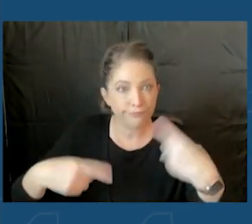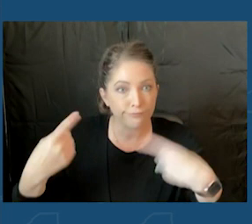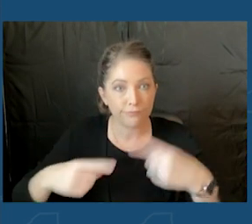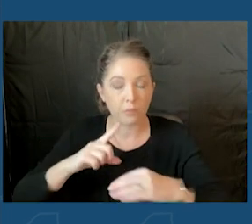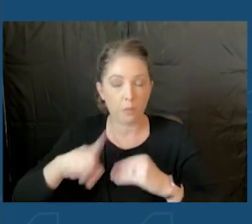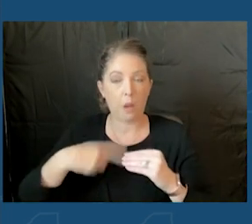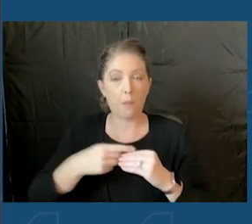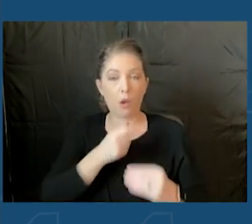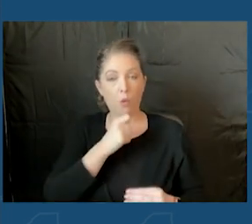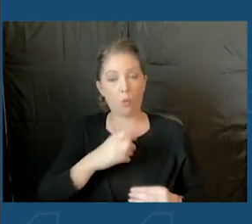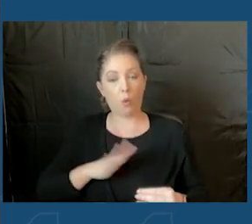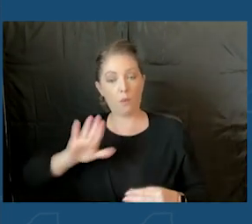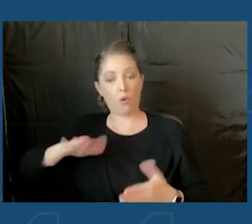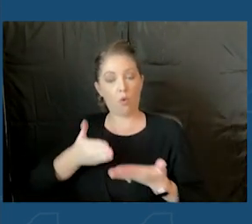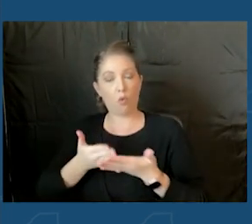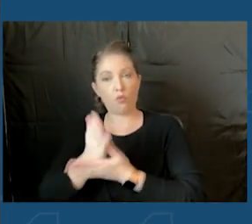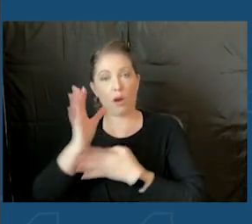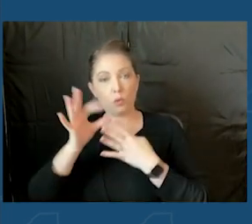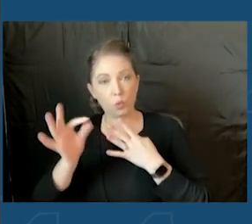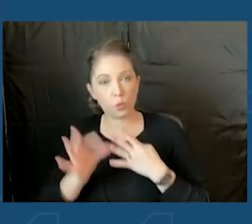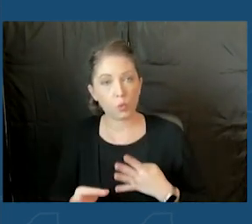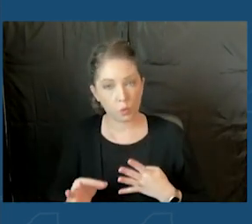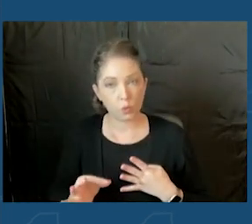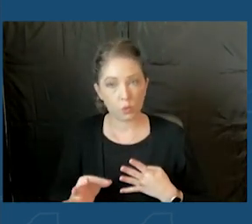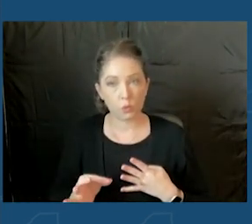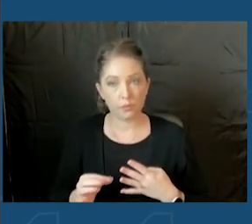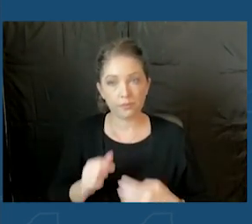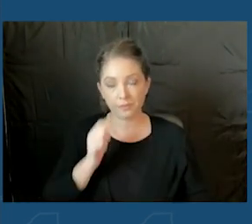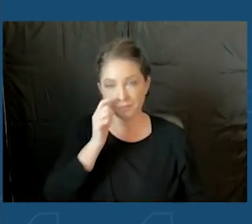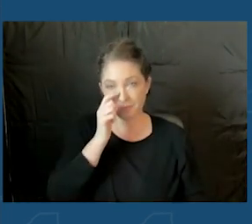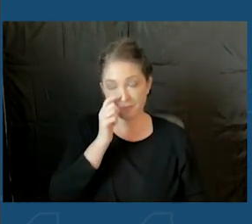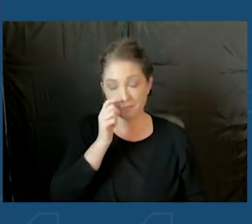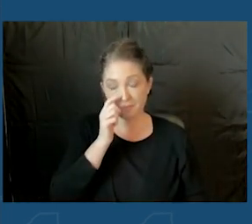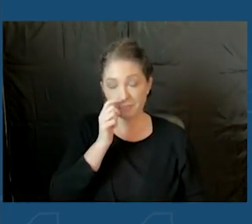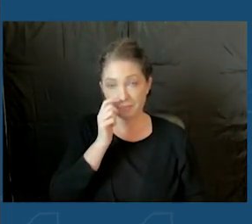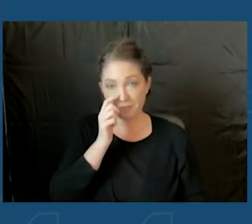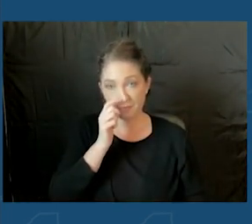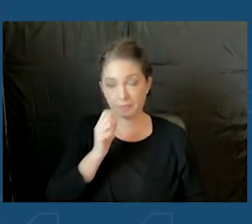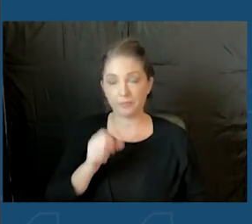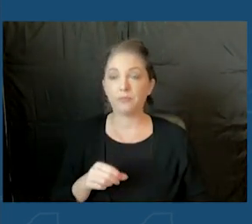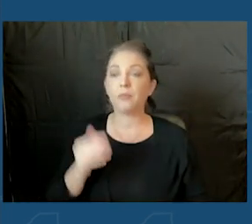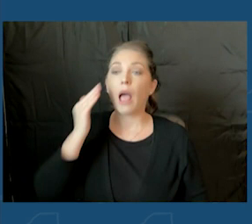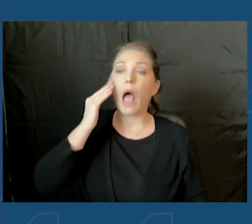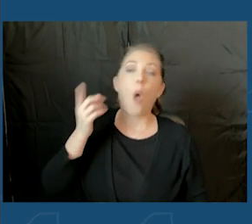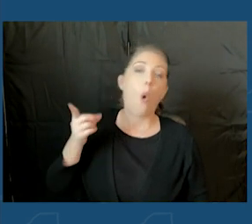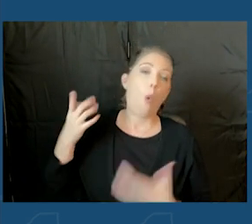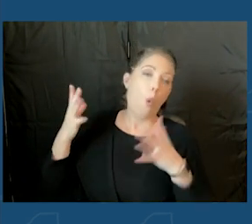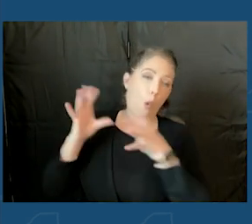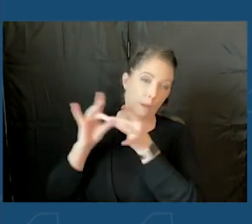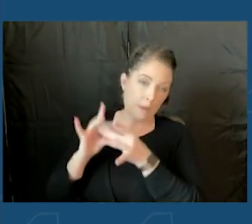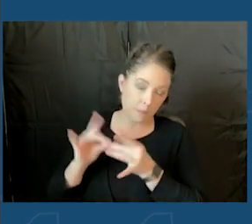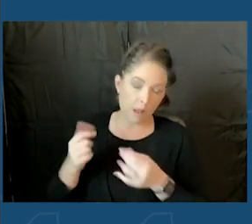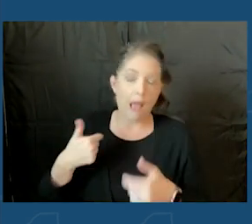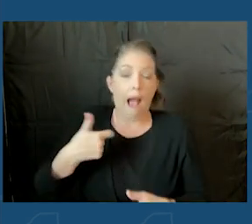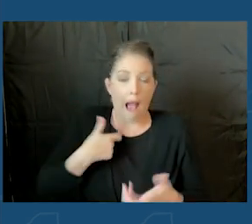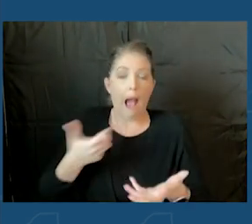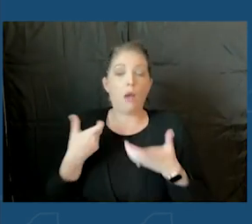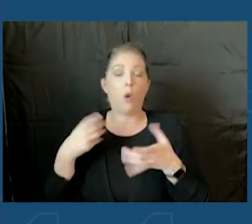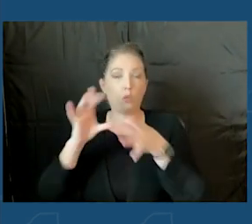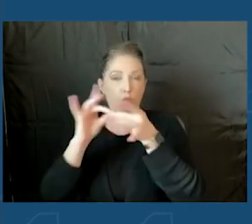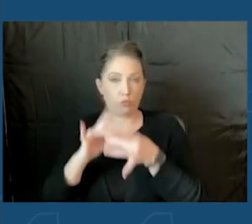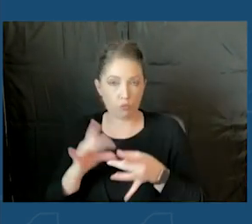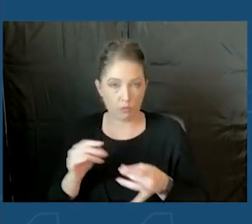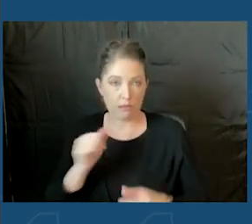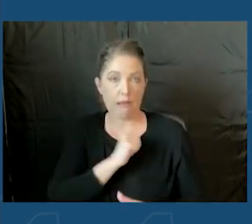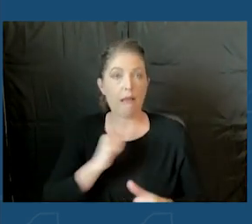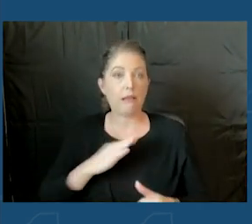right to choose. But I also, and I know they were mentioned, but I want to take the time to mention all of the other great Assembly members